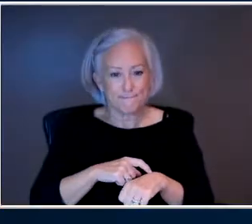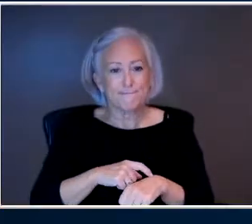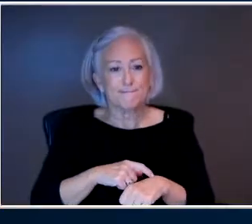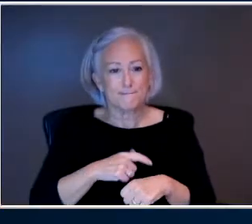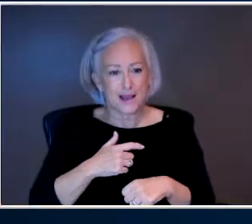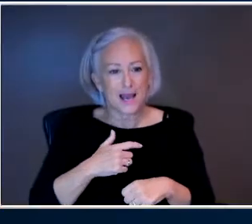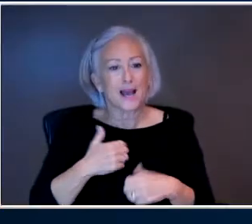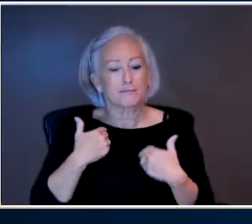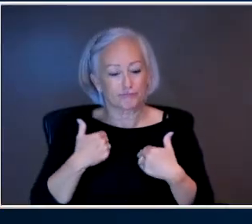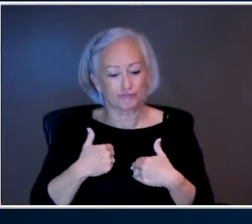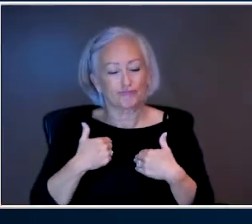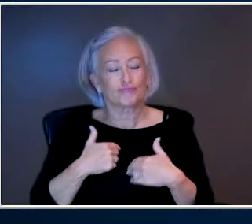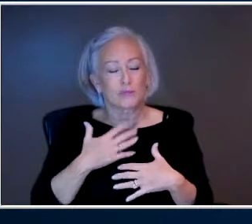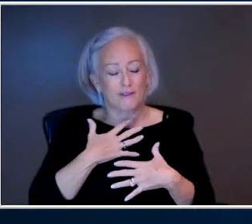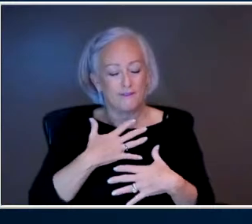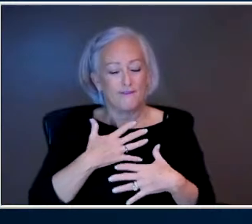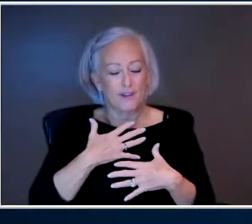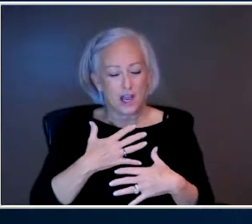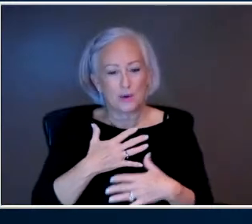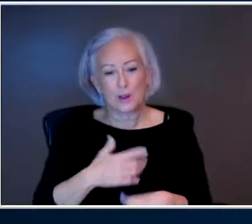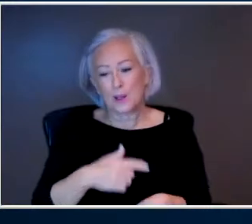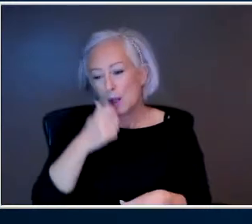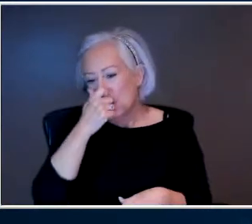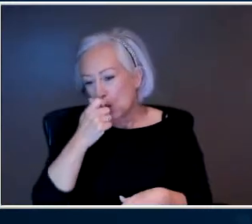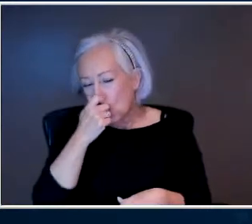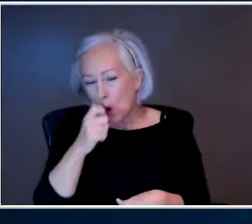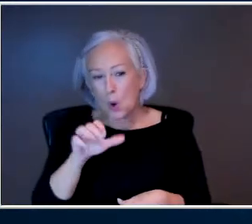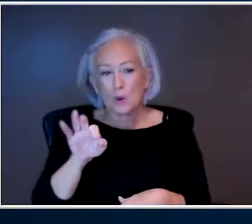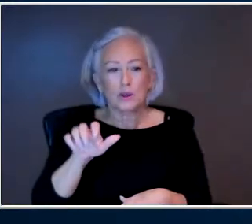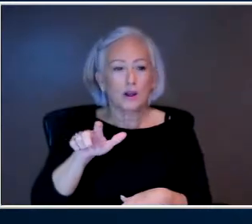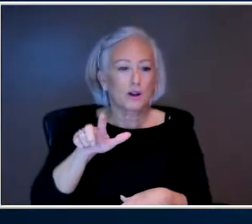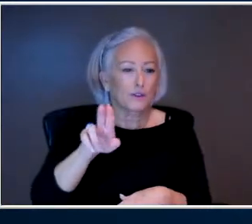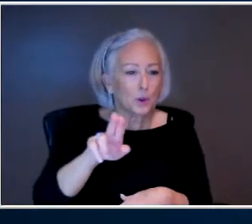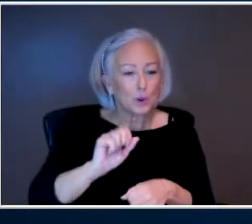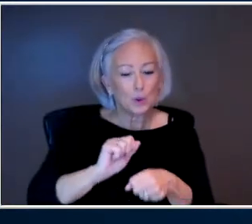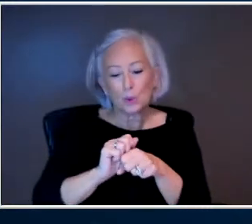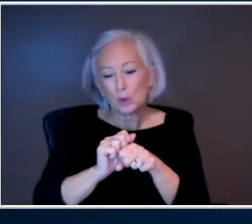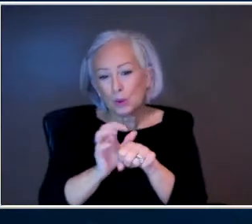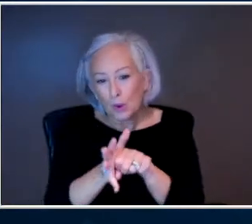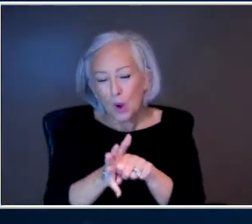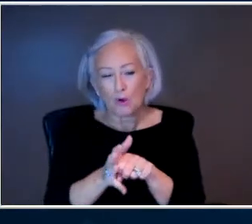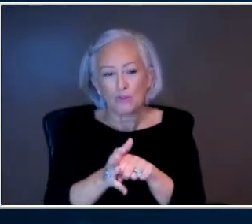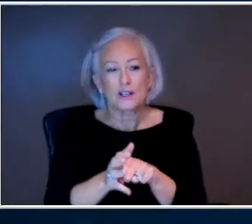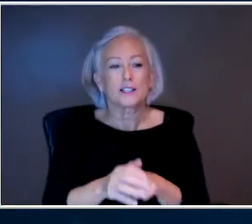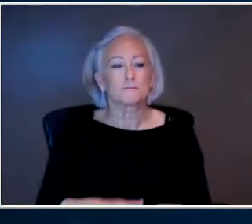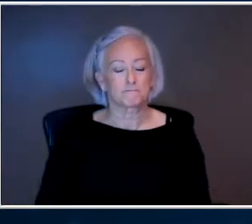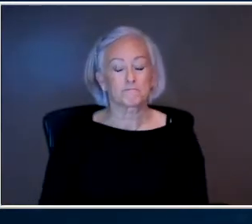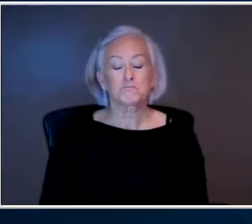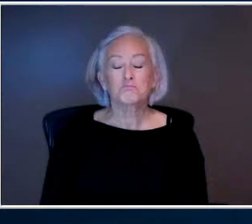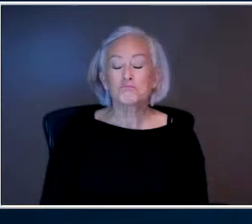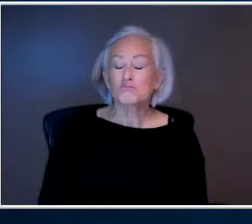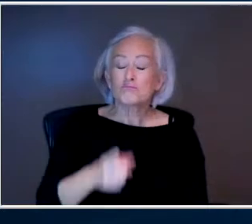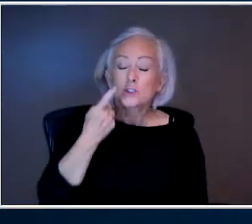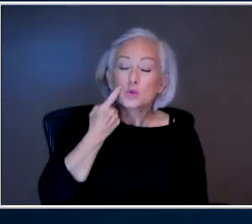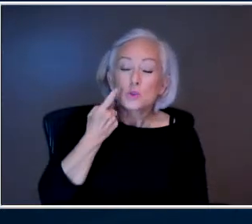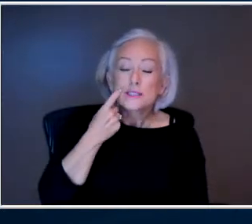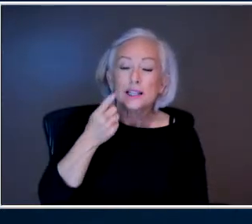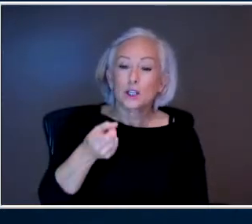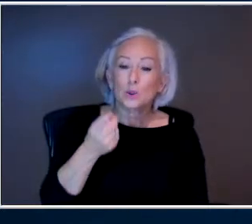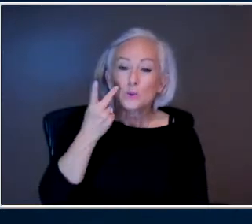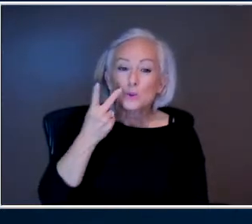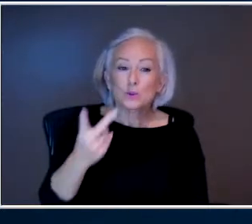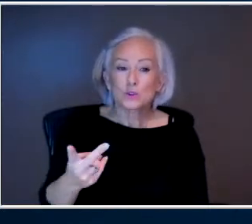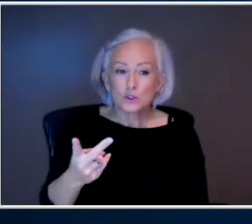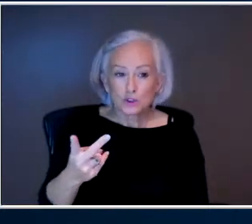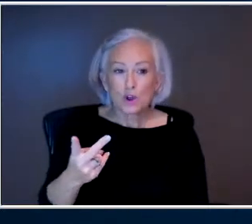Virus season, cold, flu, COVID, you name it. Hawk, you've seen some research recently suggesting that cold air actually